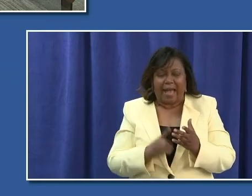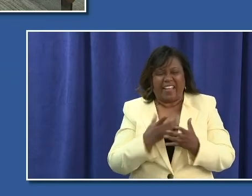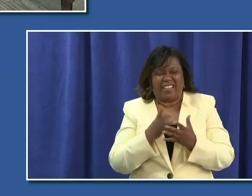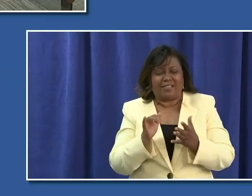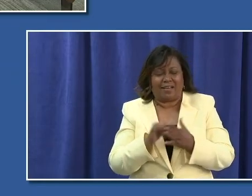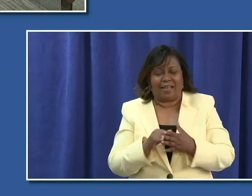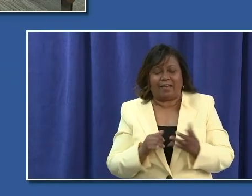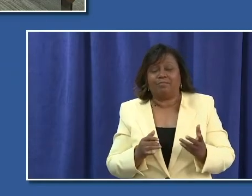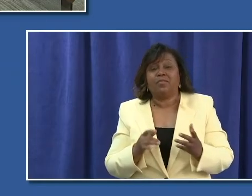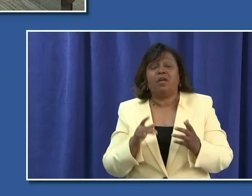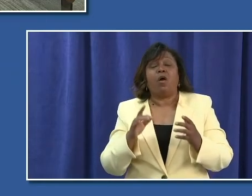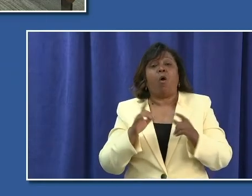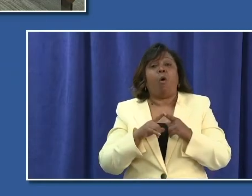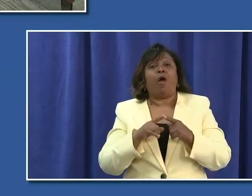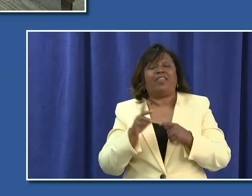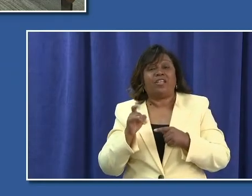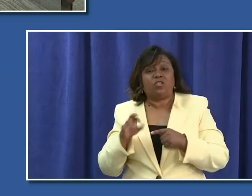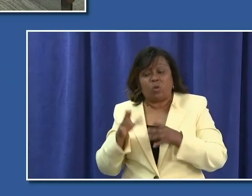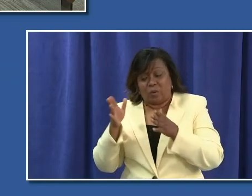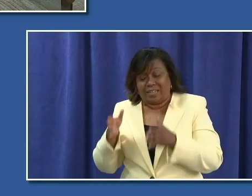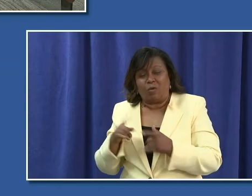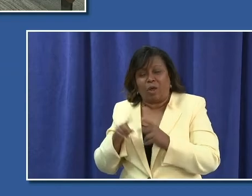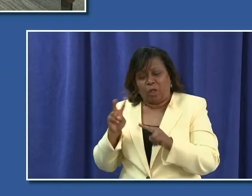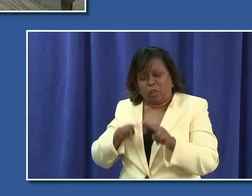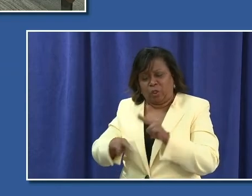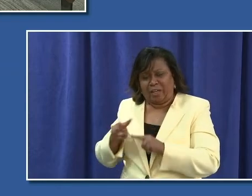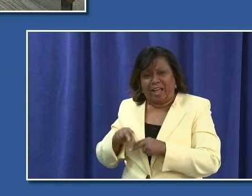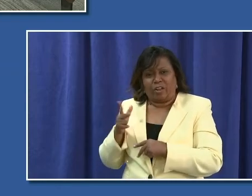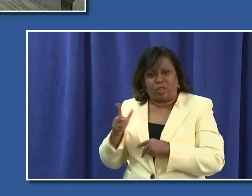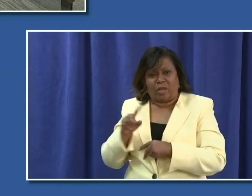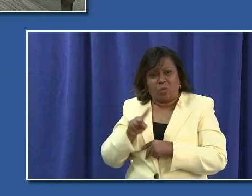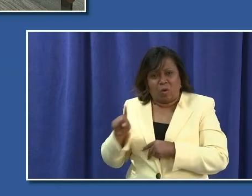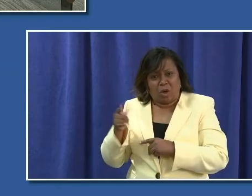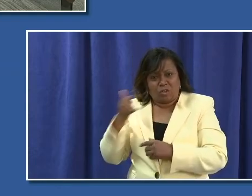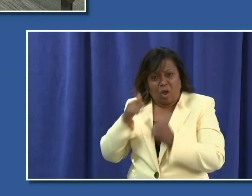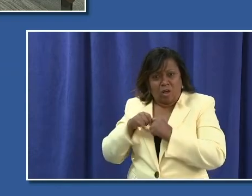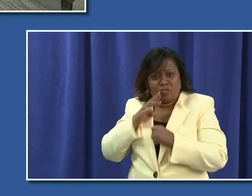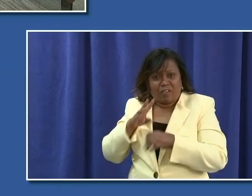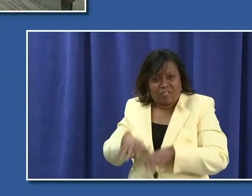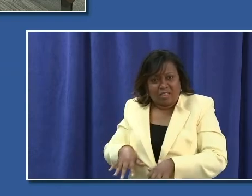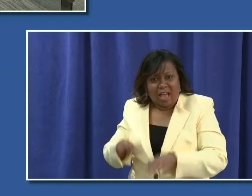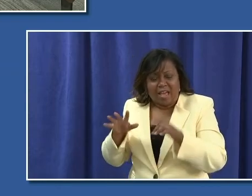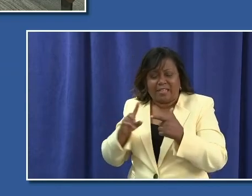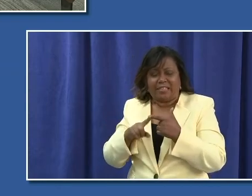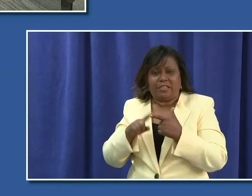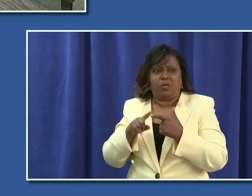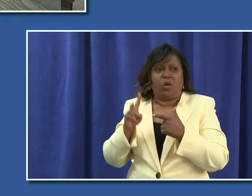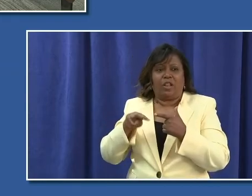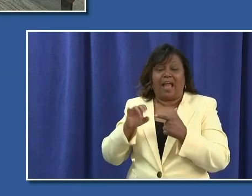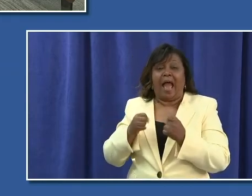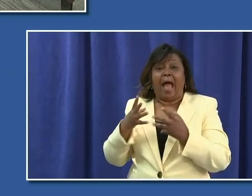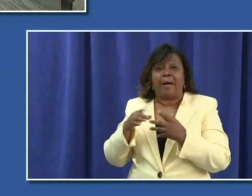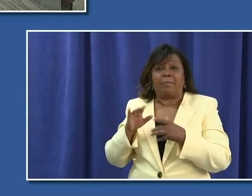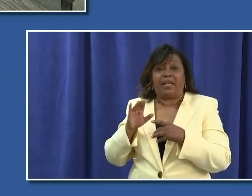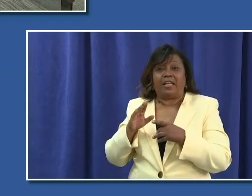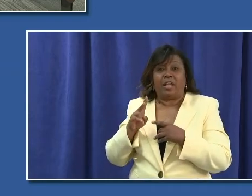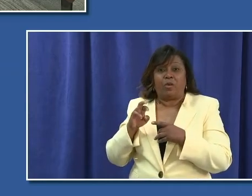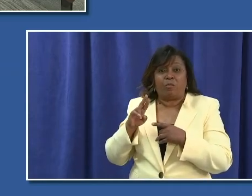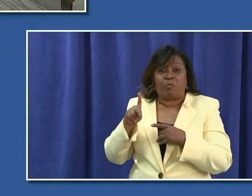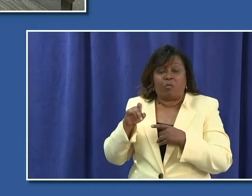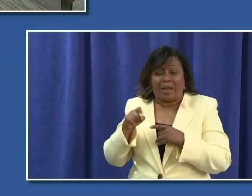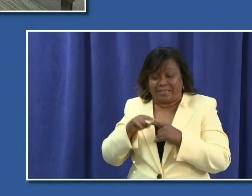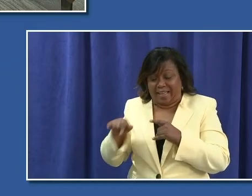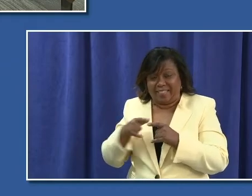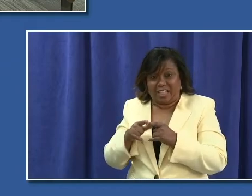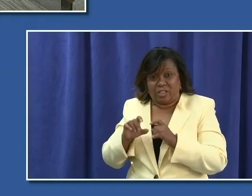of that nature. On the sewer side, we take a look at the 311 calls for flooding. We take a look at how many breaks that we've had in